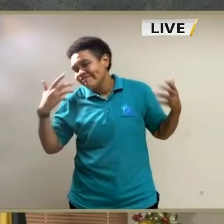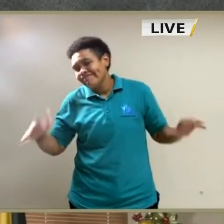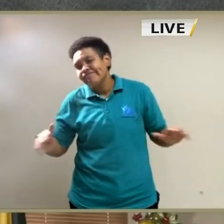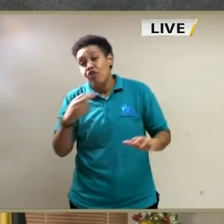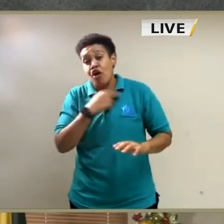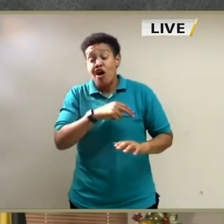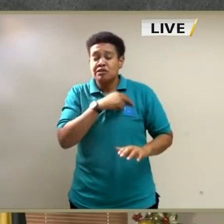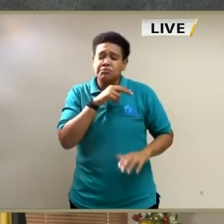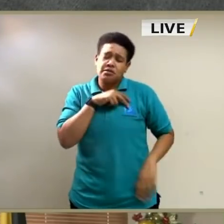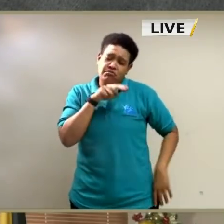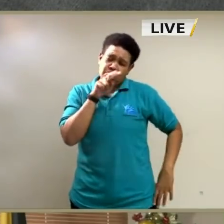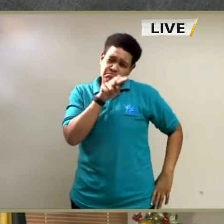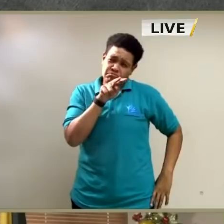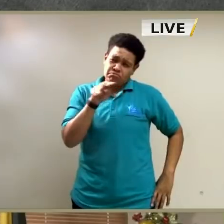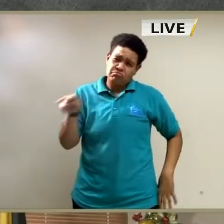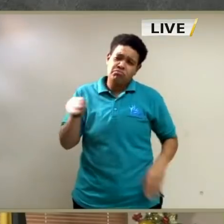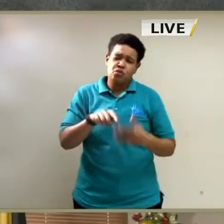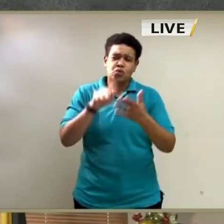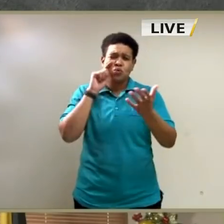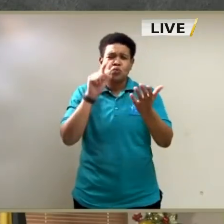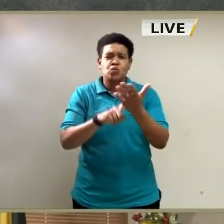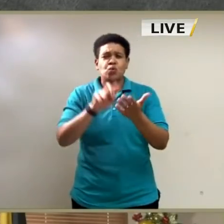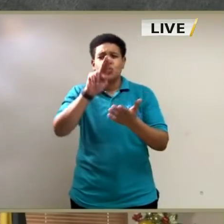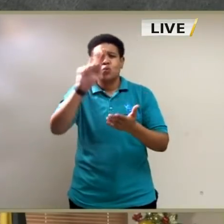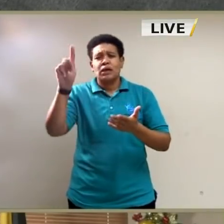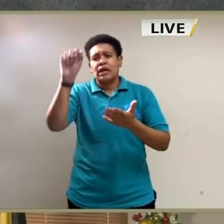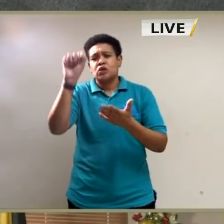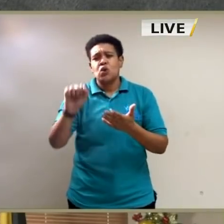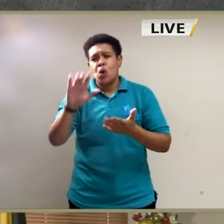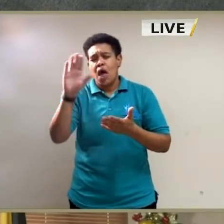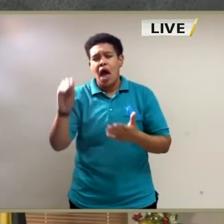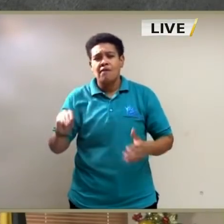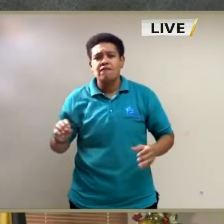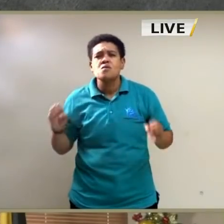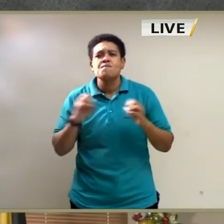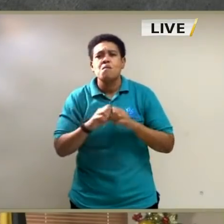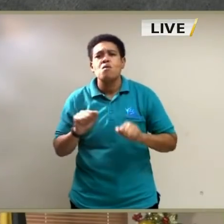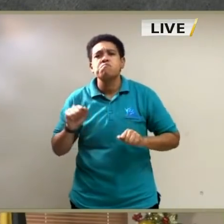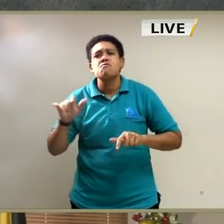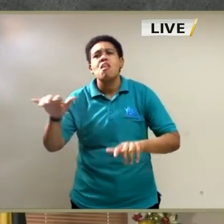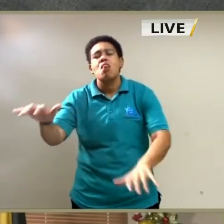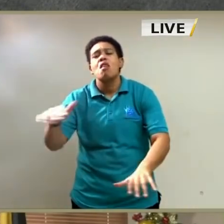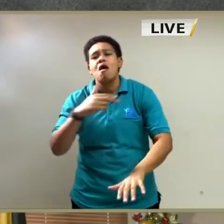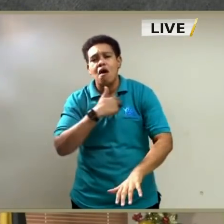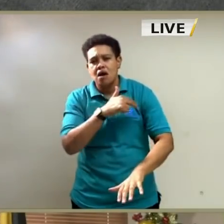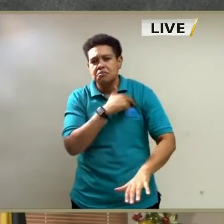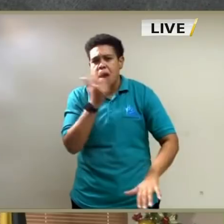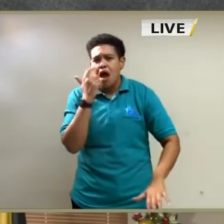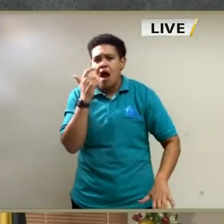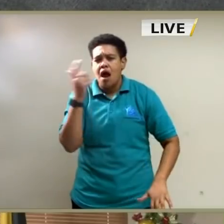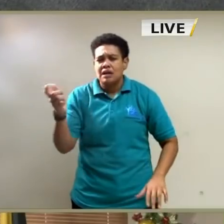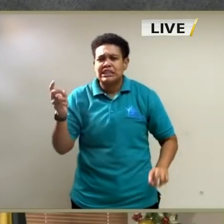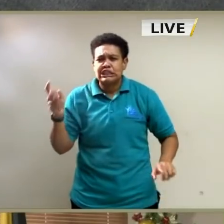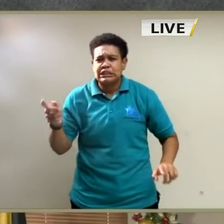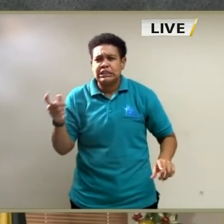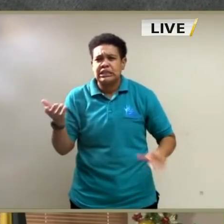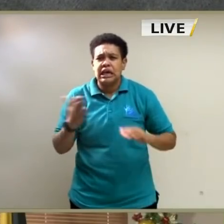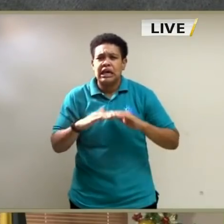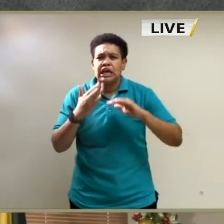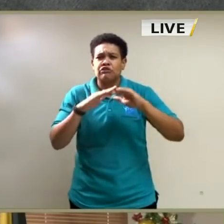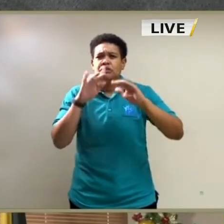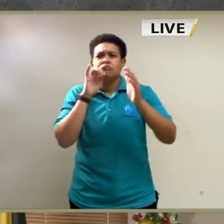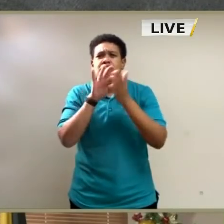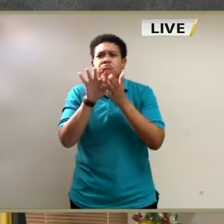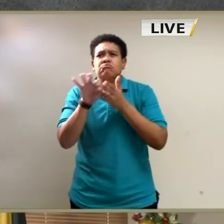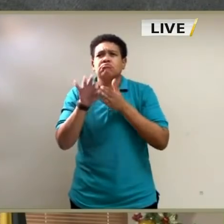Hospitalization, we note, in the UK and South Africa continue to rise, and given the rapidly increasing counts. We have heard